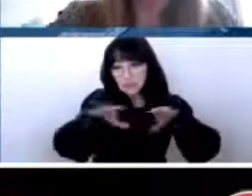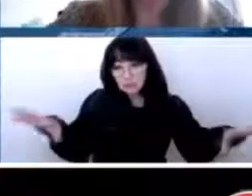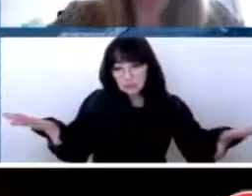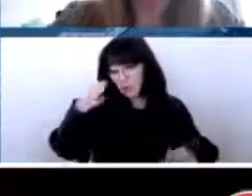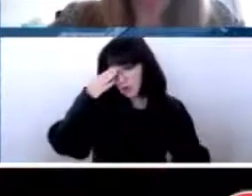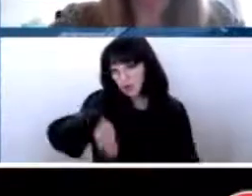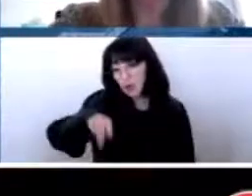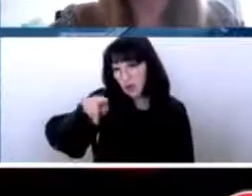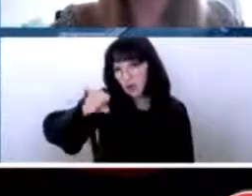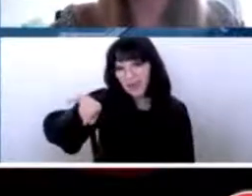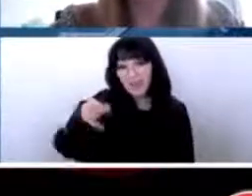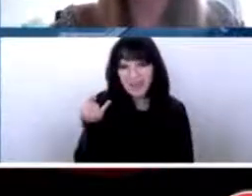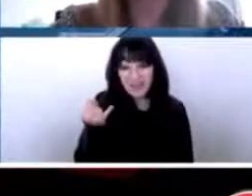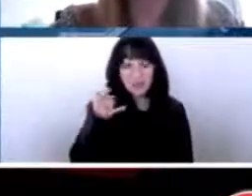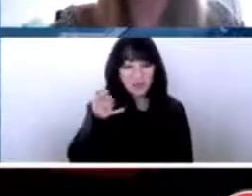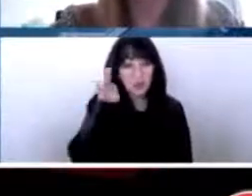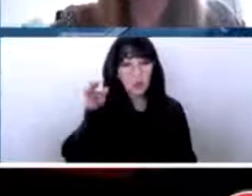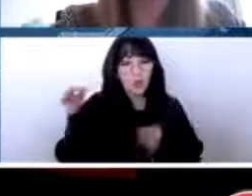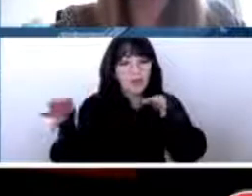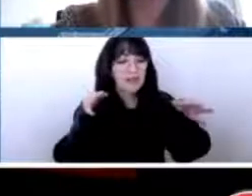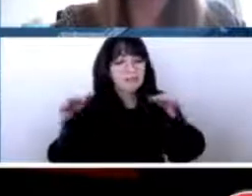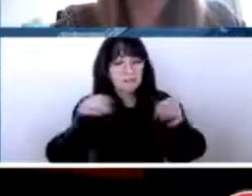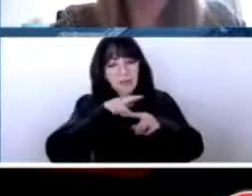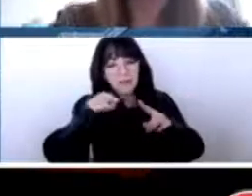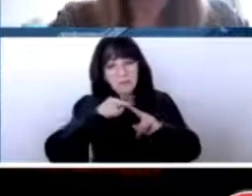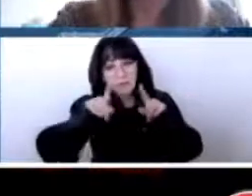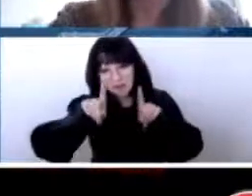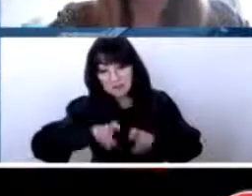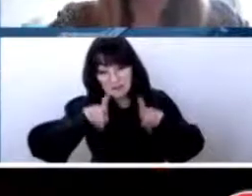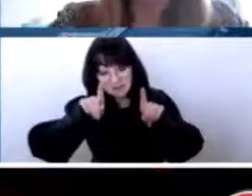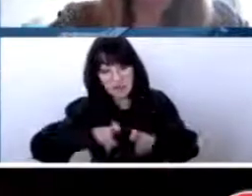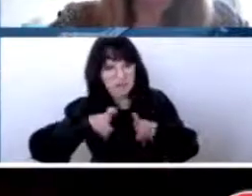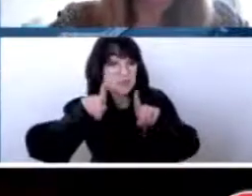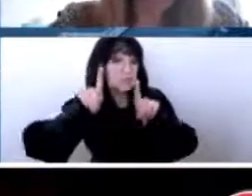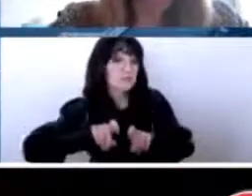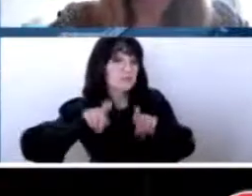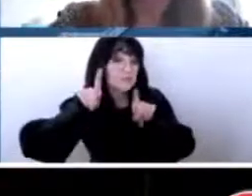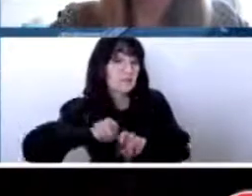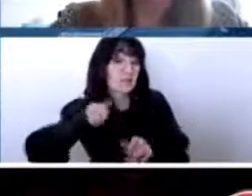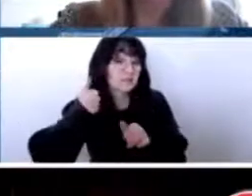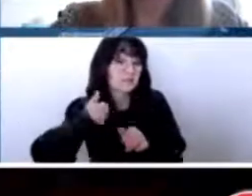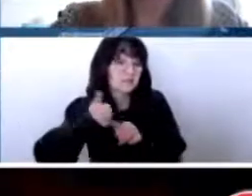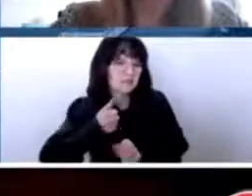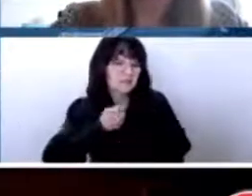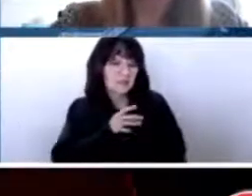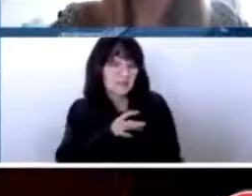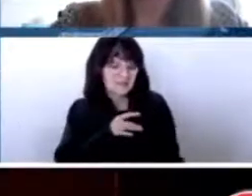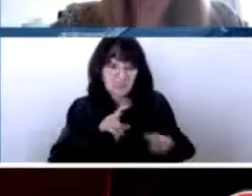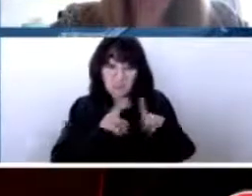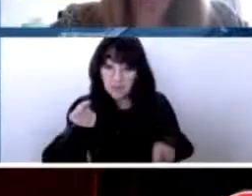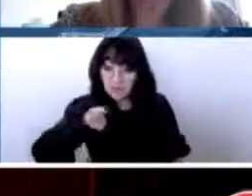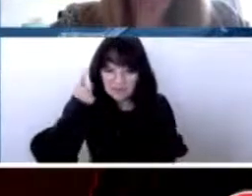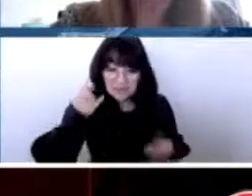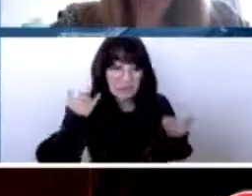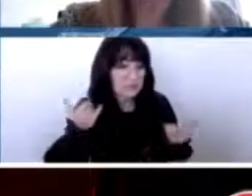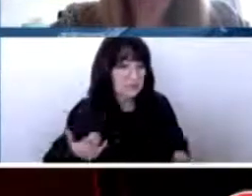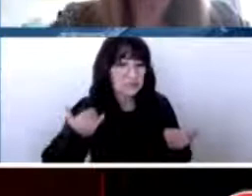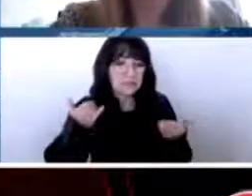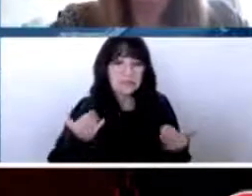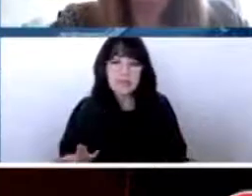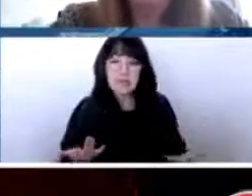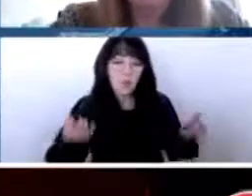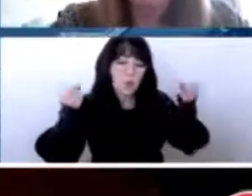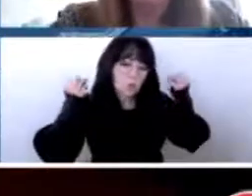about testing. Testing is a great tool, but right now demand has outstripped the supply.